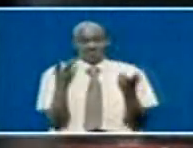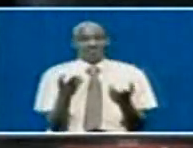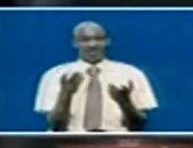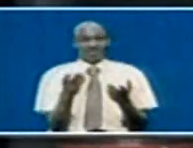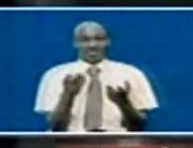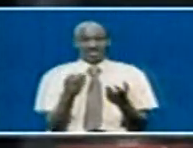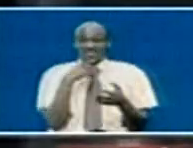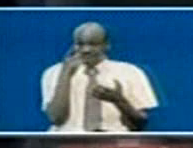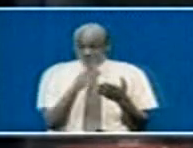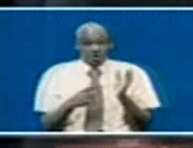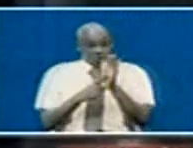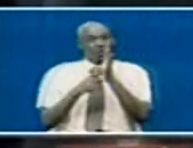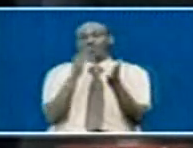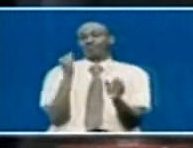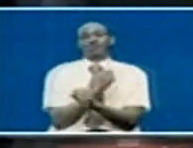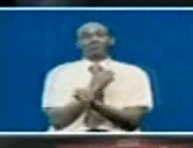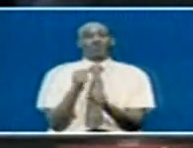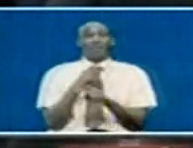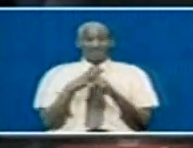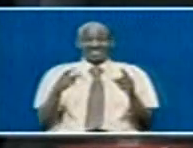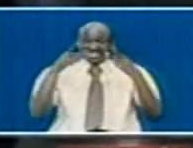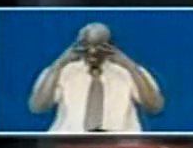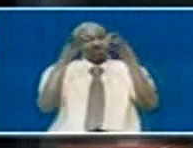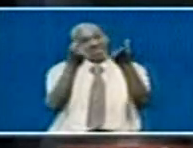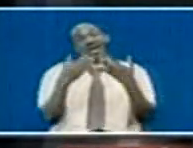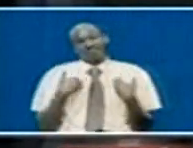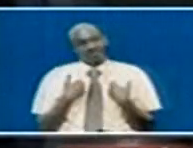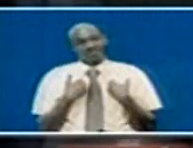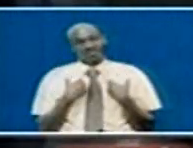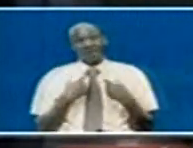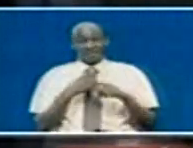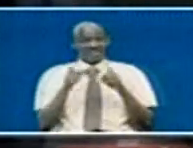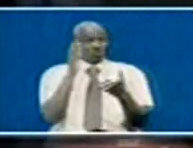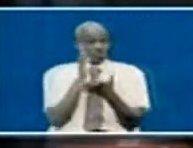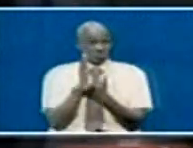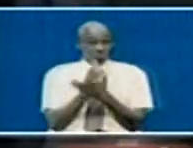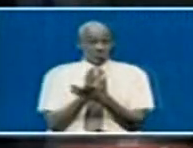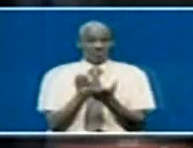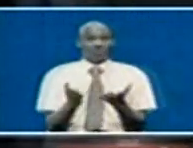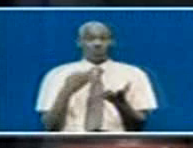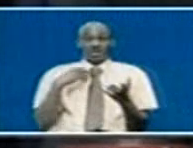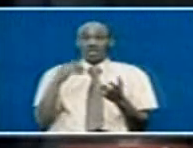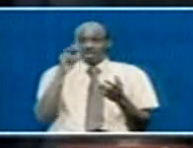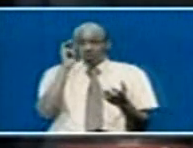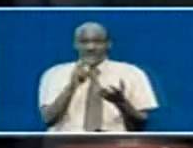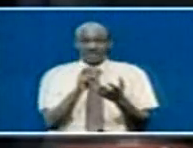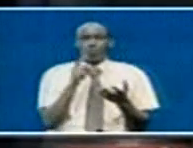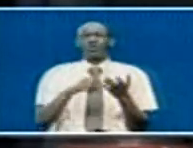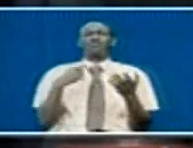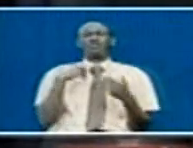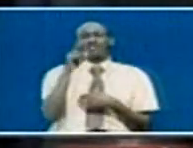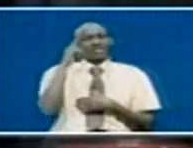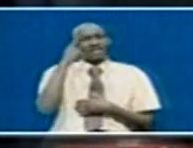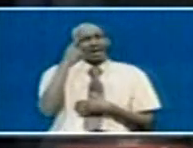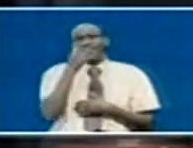the facts have shown that that's not the case. Terrorism is still there. But definitely they got disorganized. They had to think on